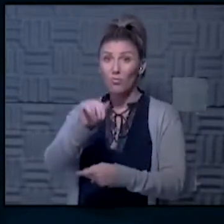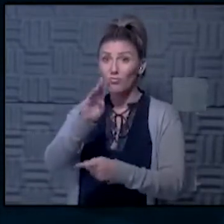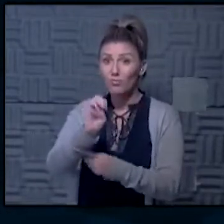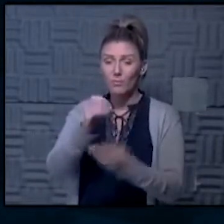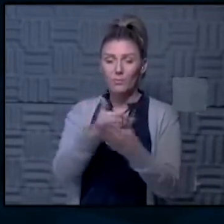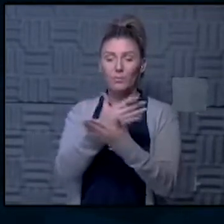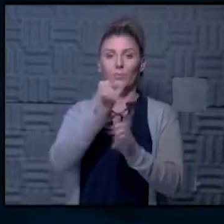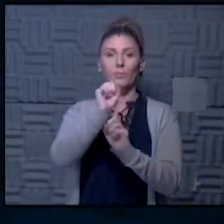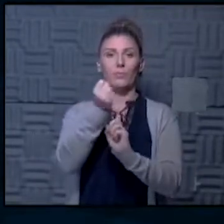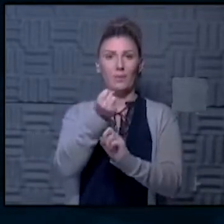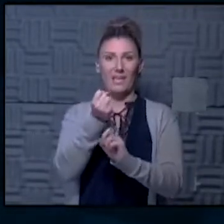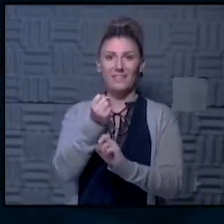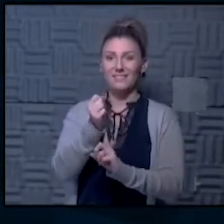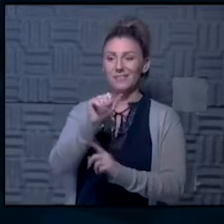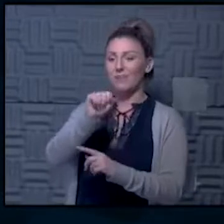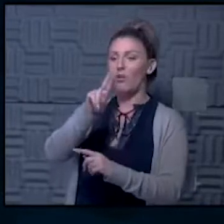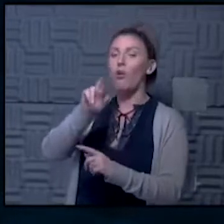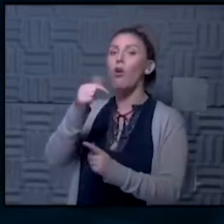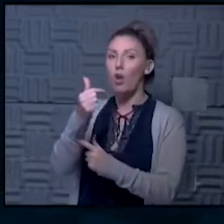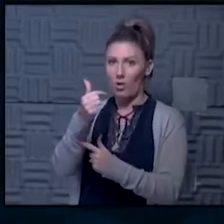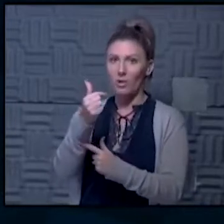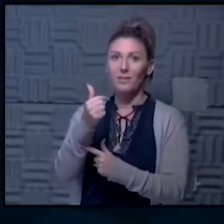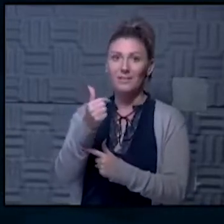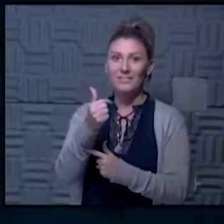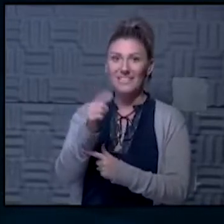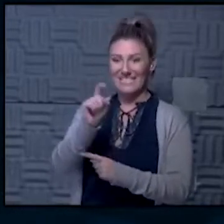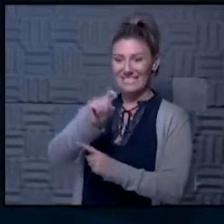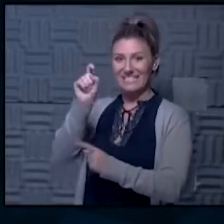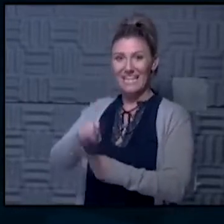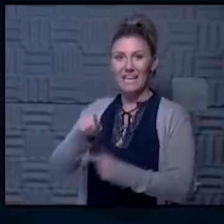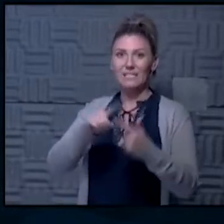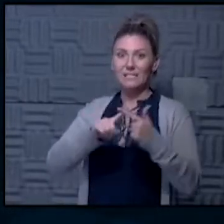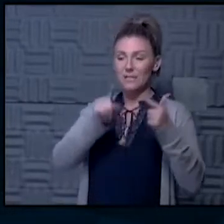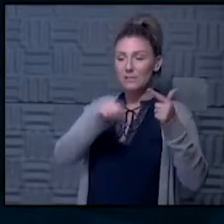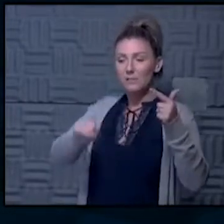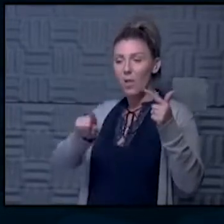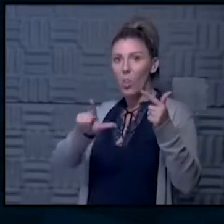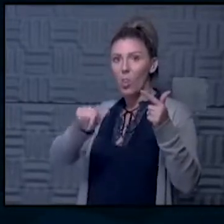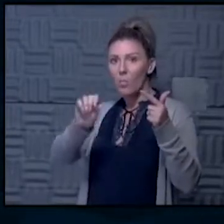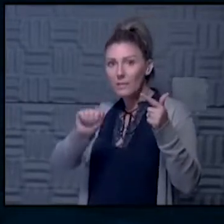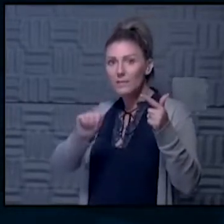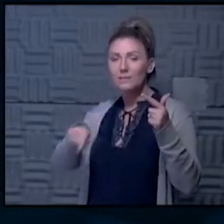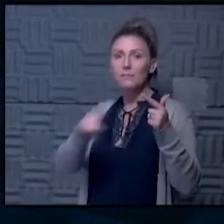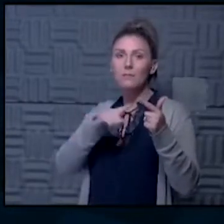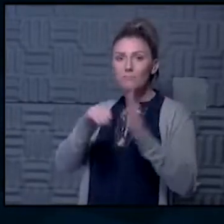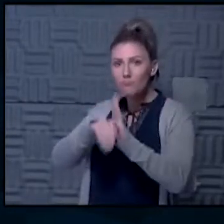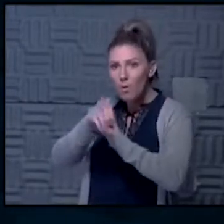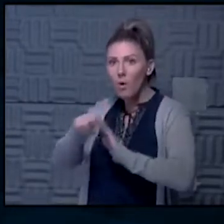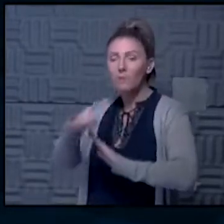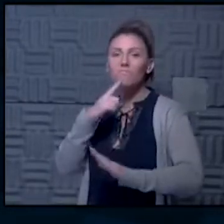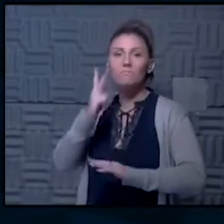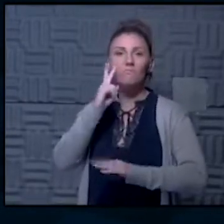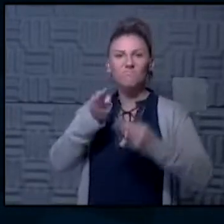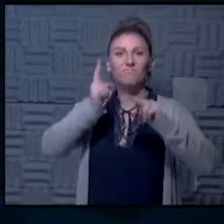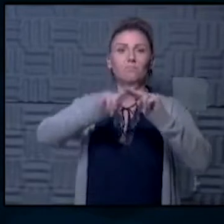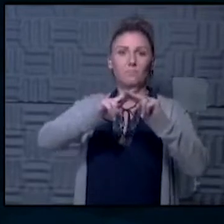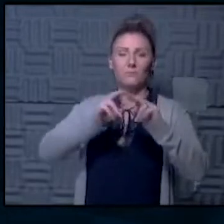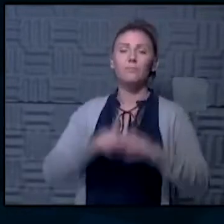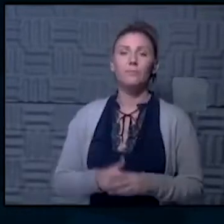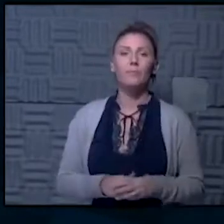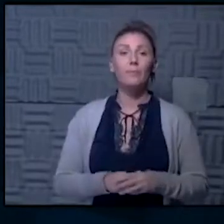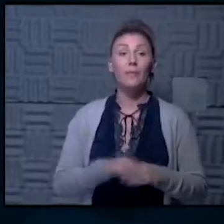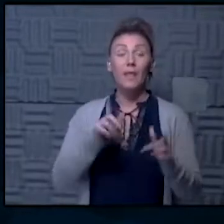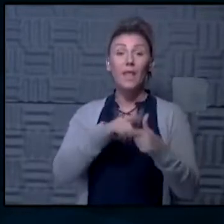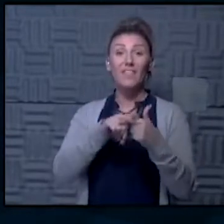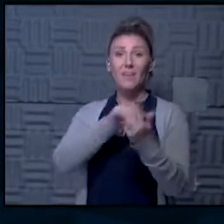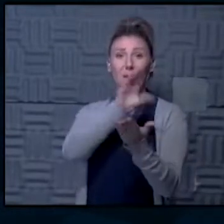cases in August was the Texas or the Louisiana sort of increase we saw. And then